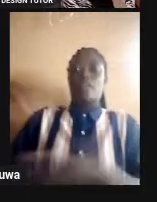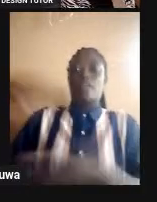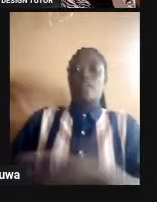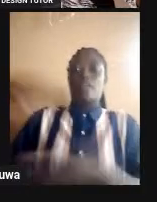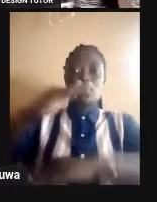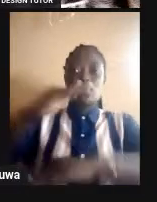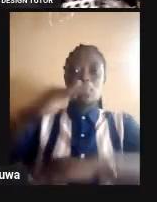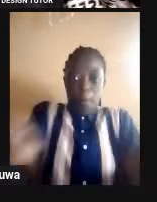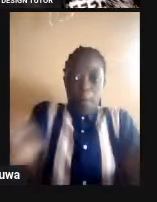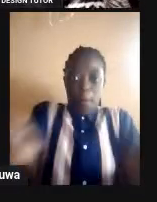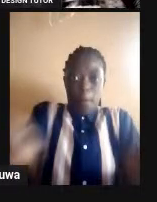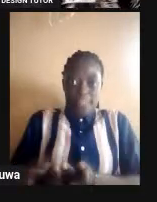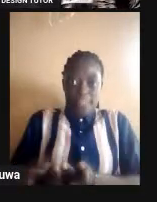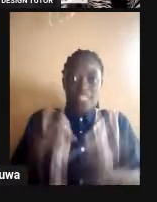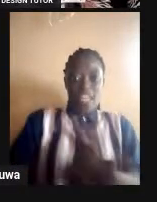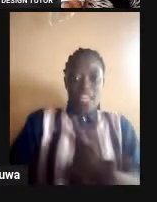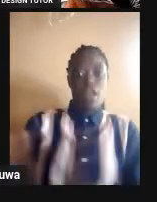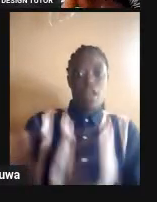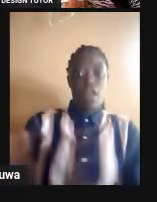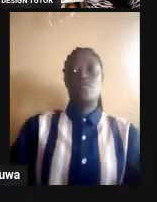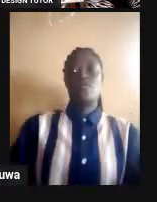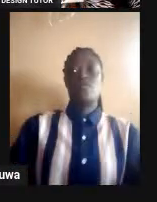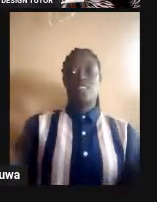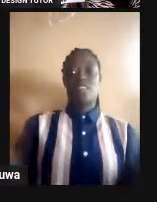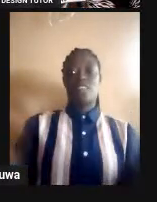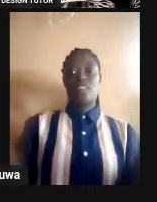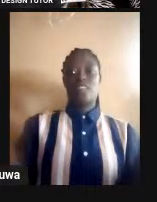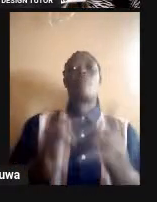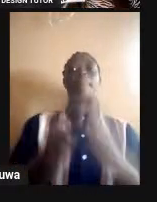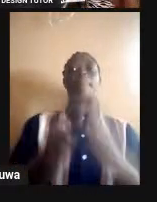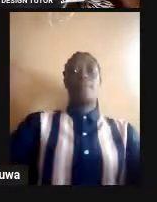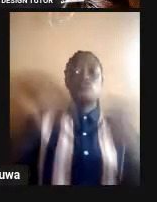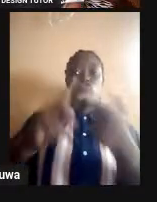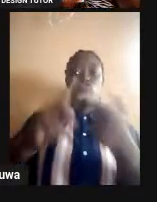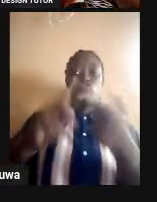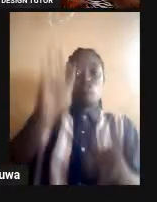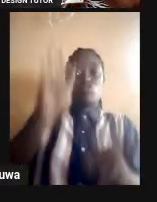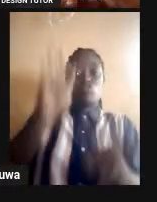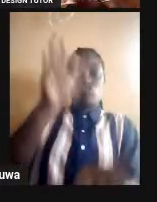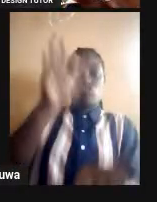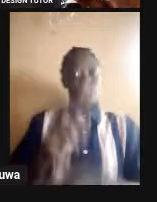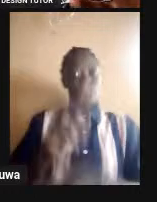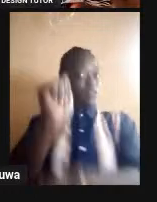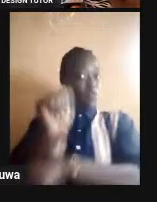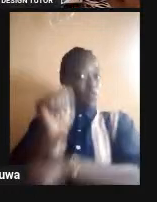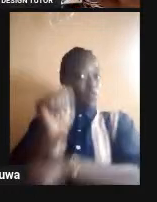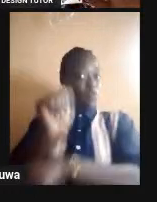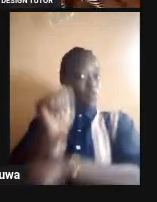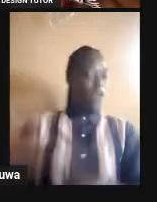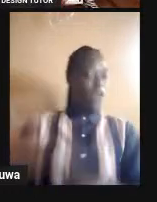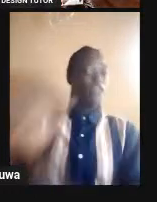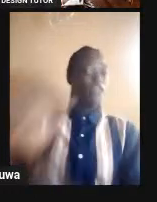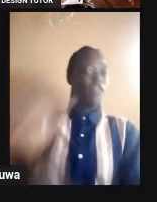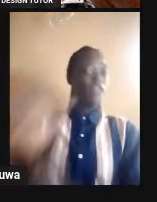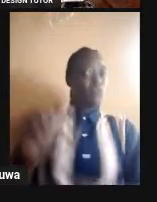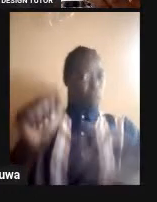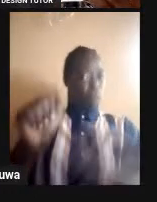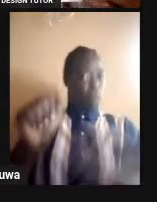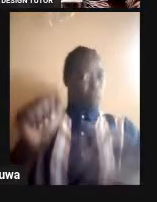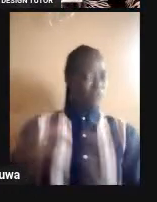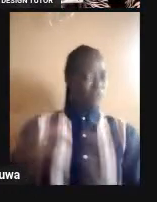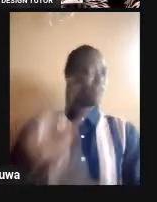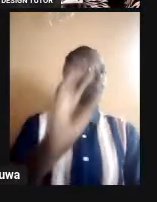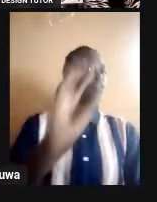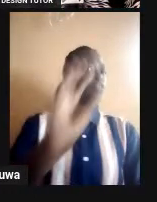today. You arrange your object. You can arrange your objects. You can arrange either plates, you can arrange either cups,